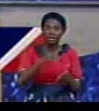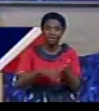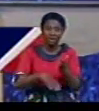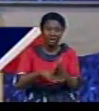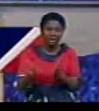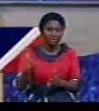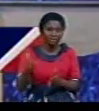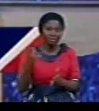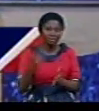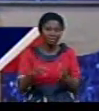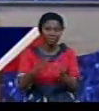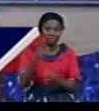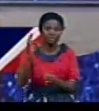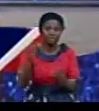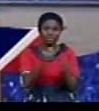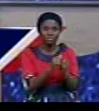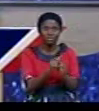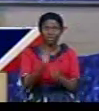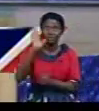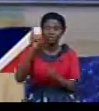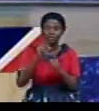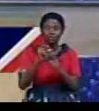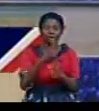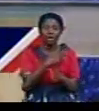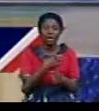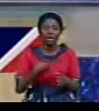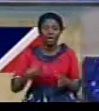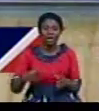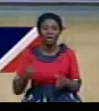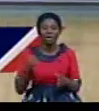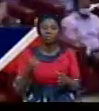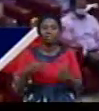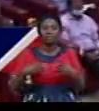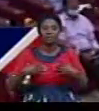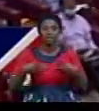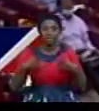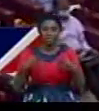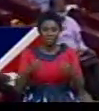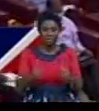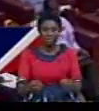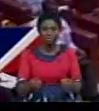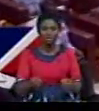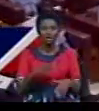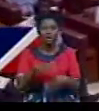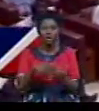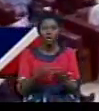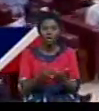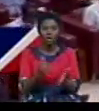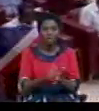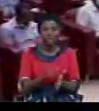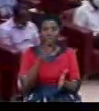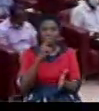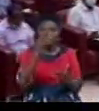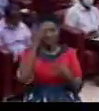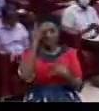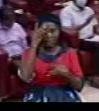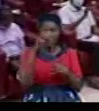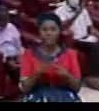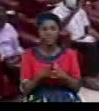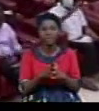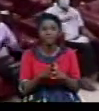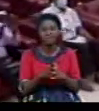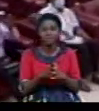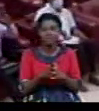and he healed tell me and he'll tell me if you are part of this